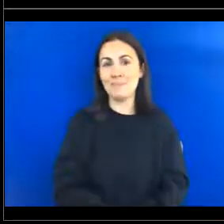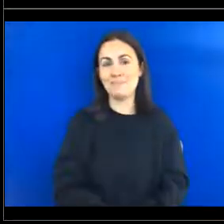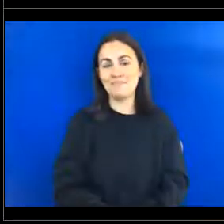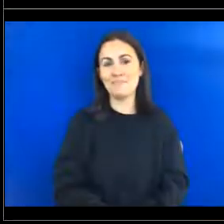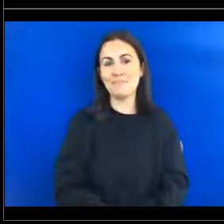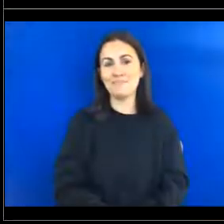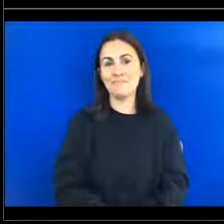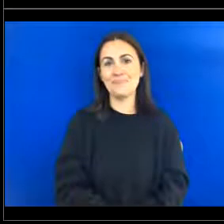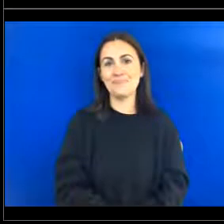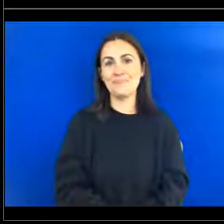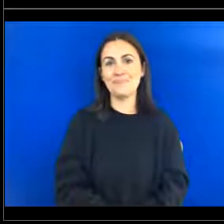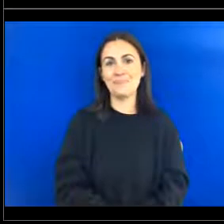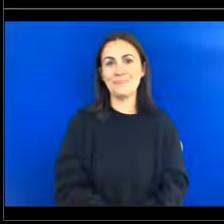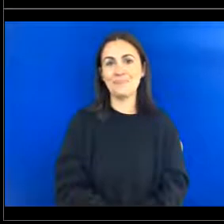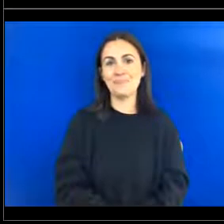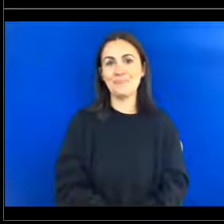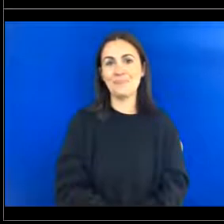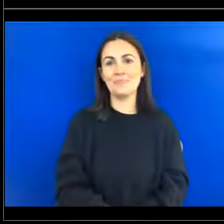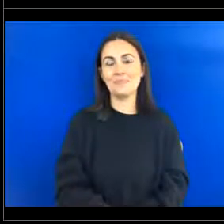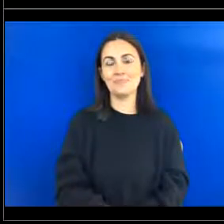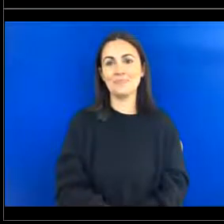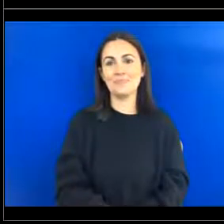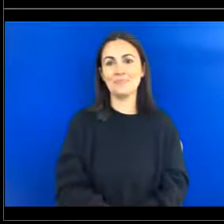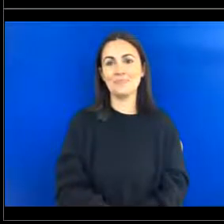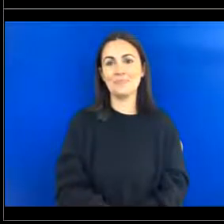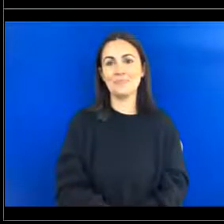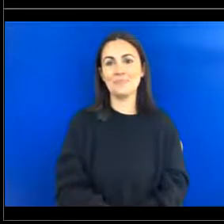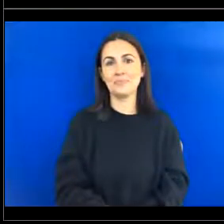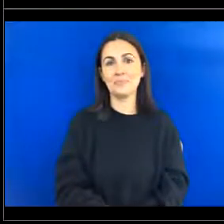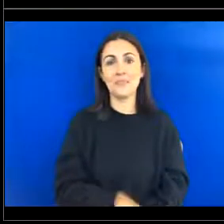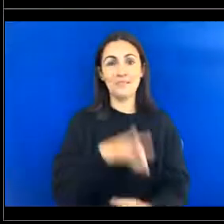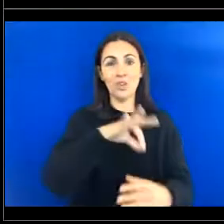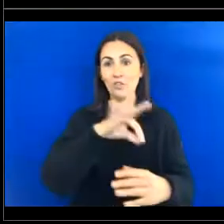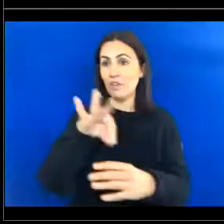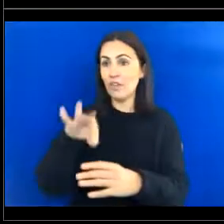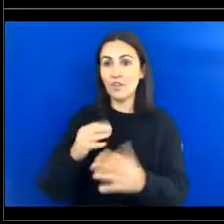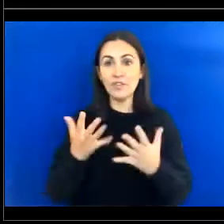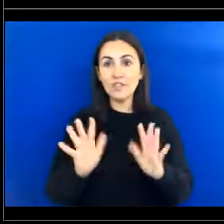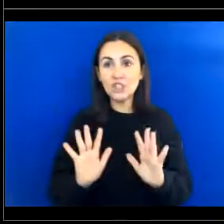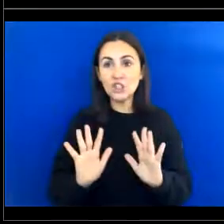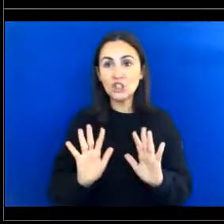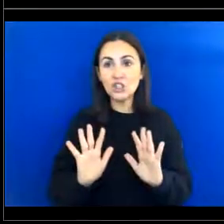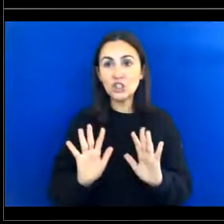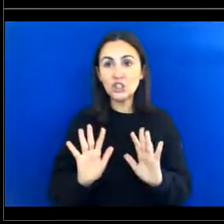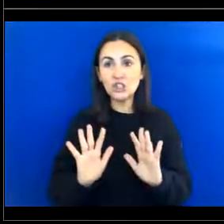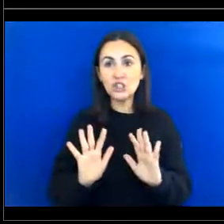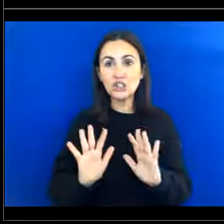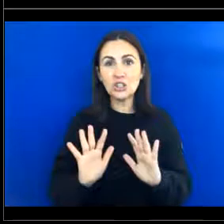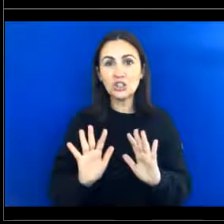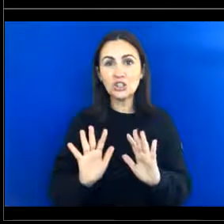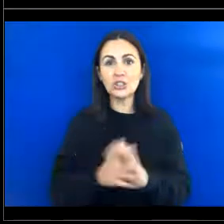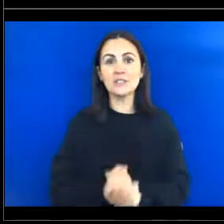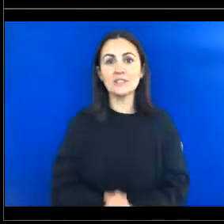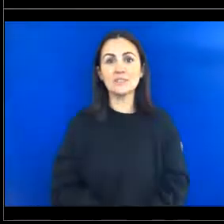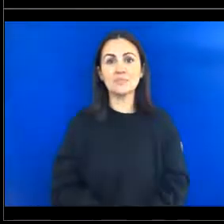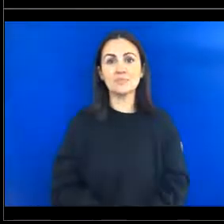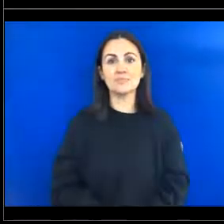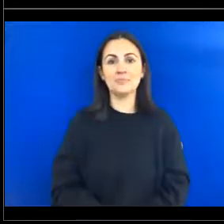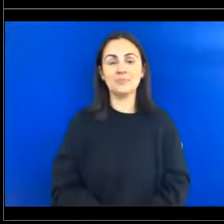vote, and then I'll share their responses with you.